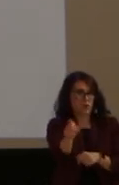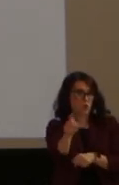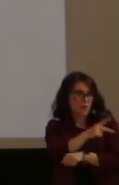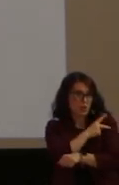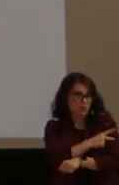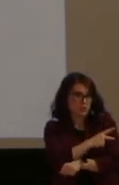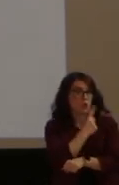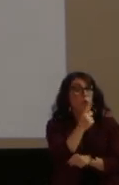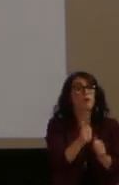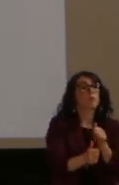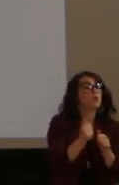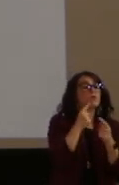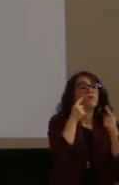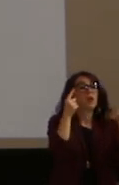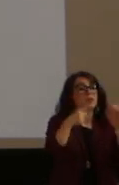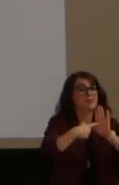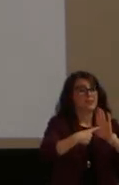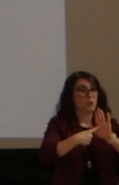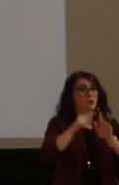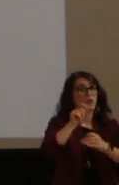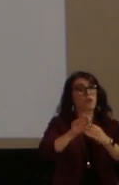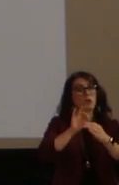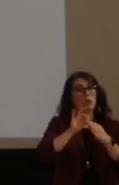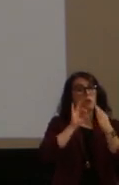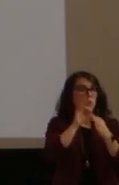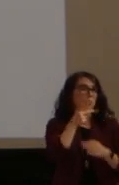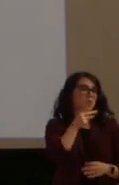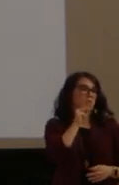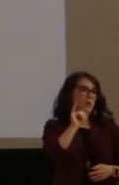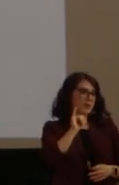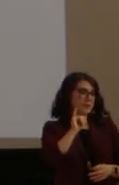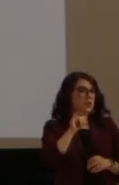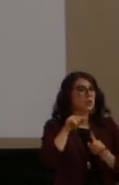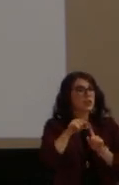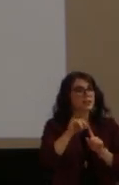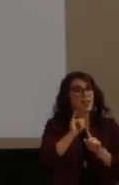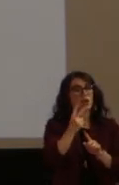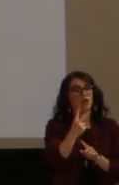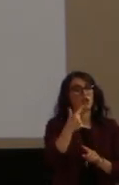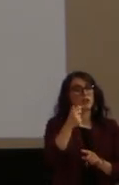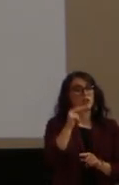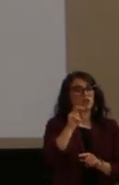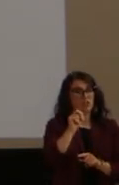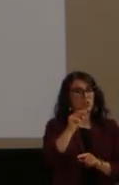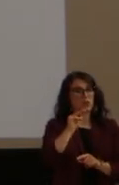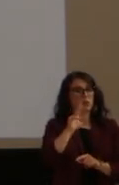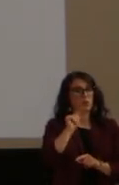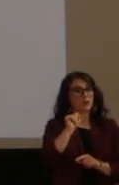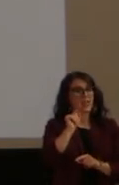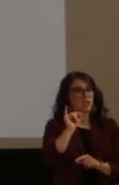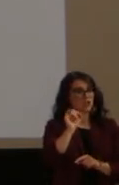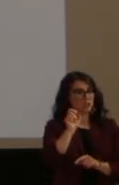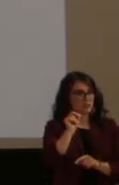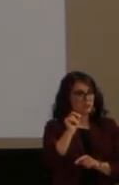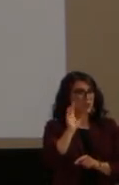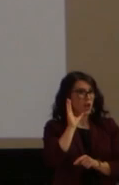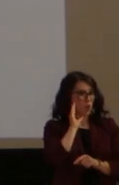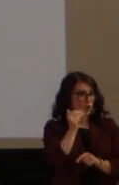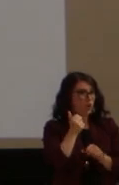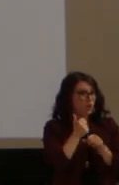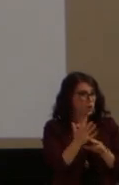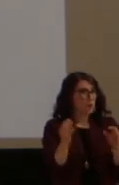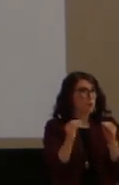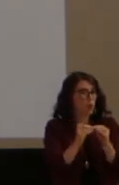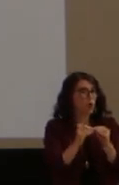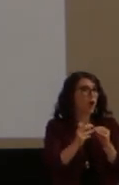of the most famous examples of precision medicine are the two gene mutations that increase risks for breast and ovarian